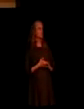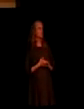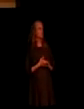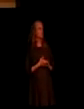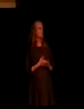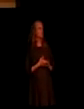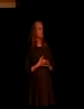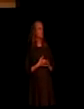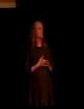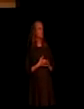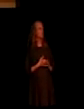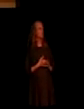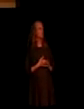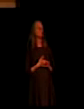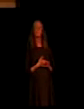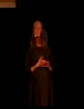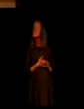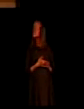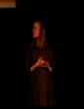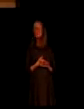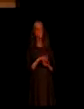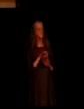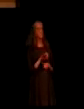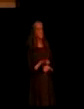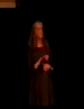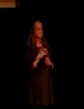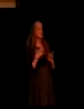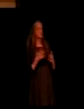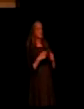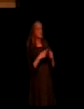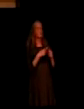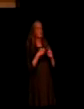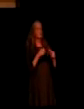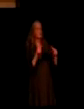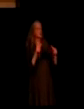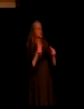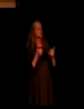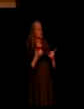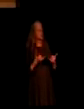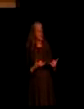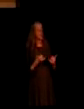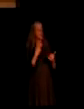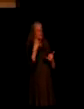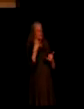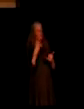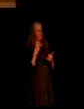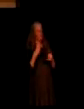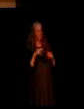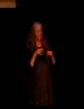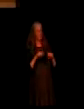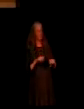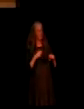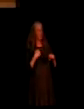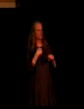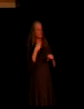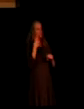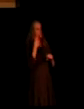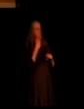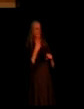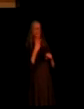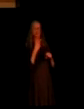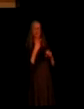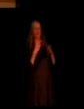so this was really the first attempt to see if we could even tell where the